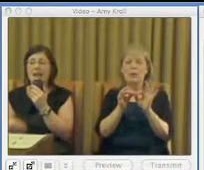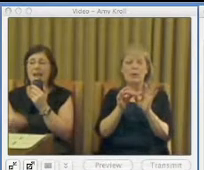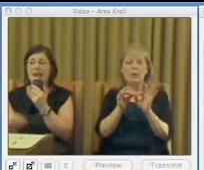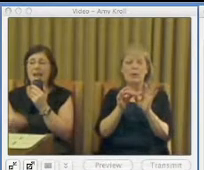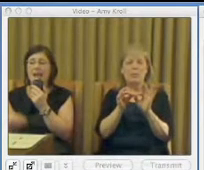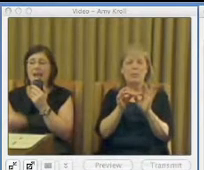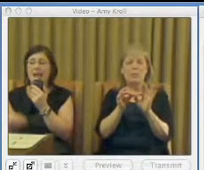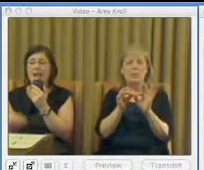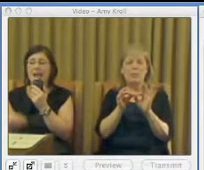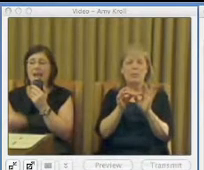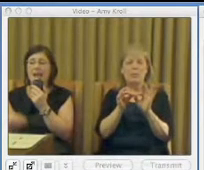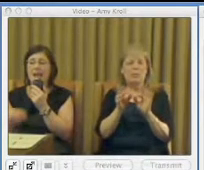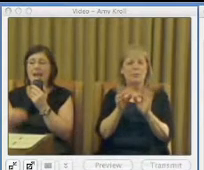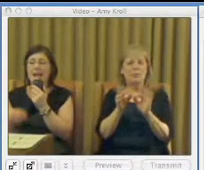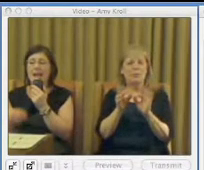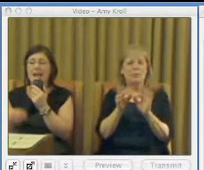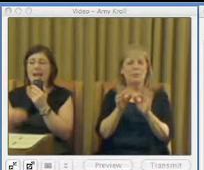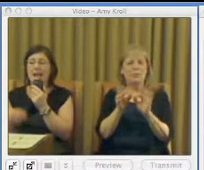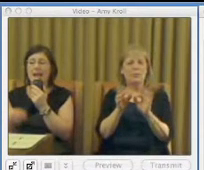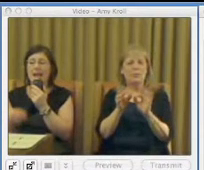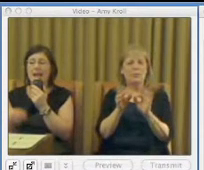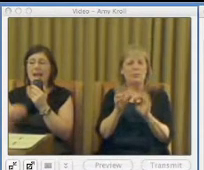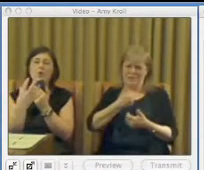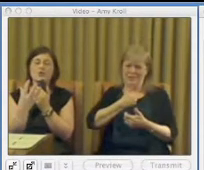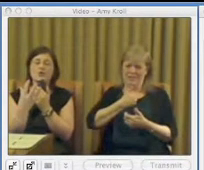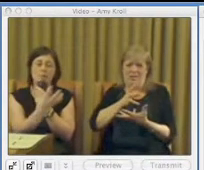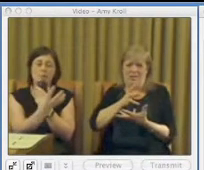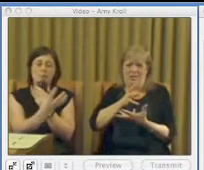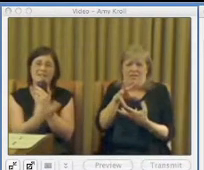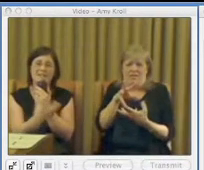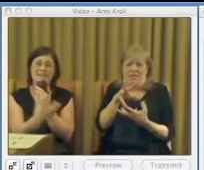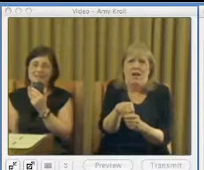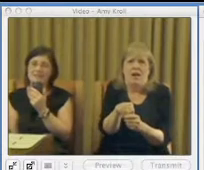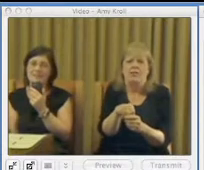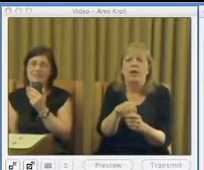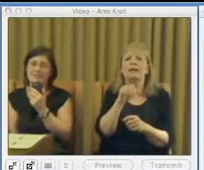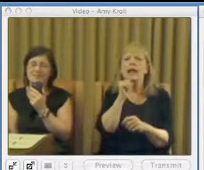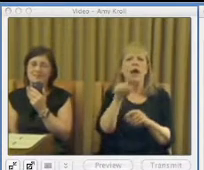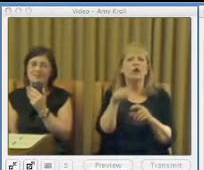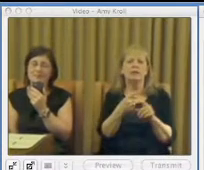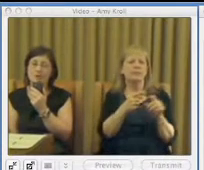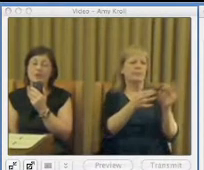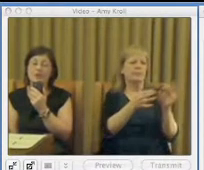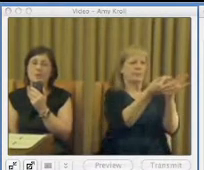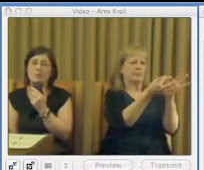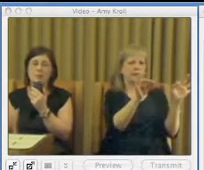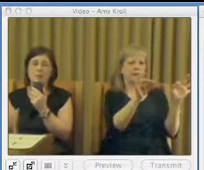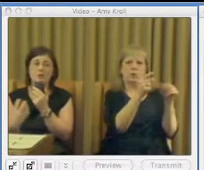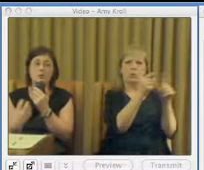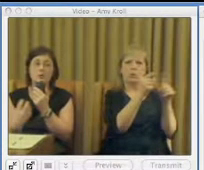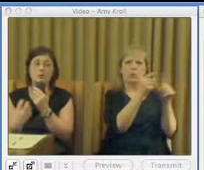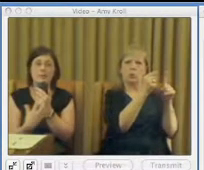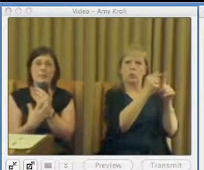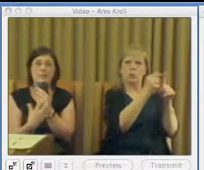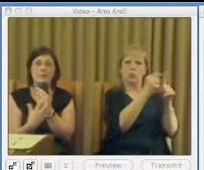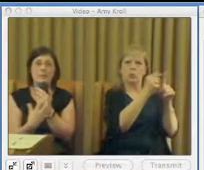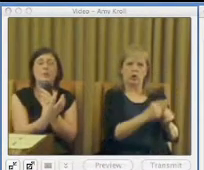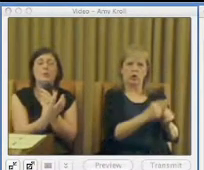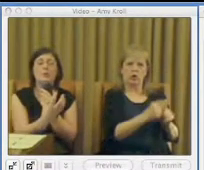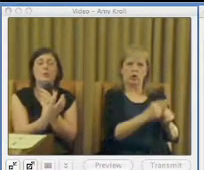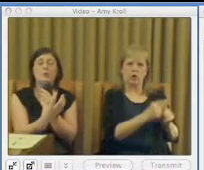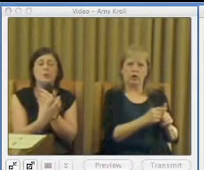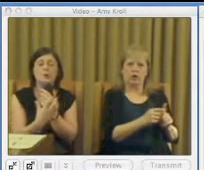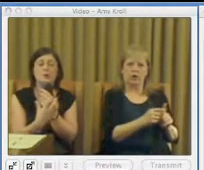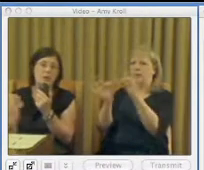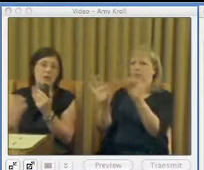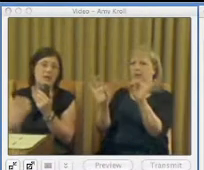That interpreting has an interpersonal function, because you're not just working between texts. You're actually working